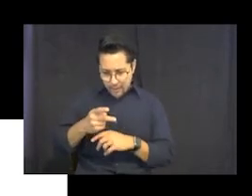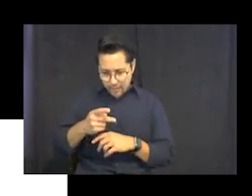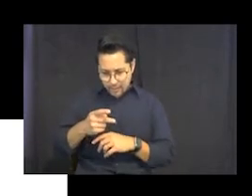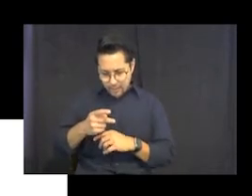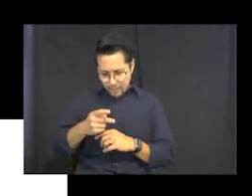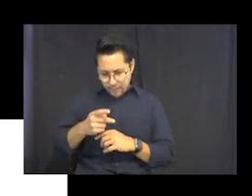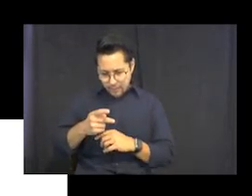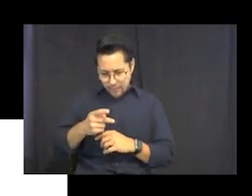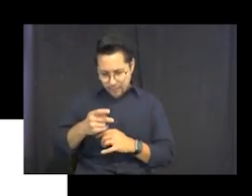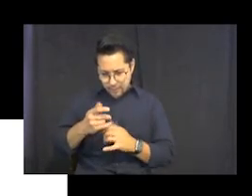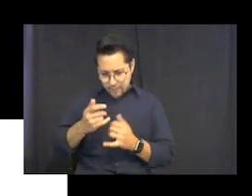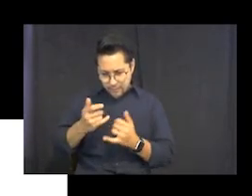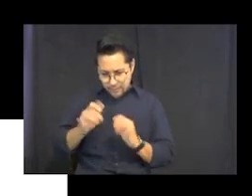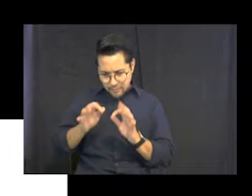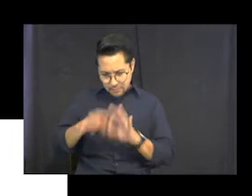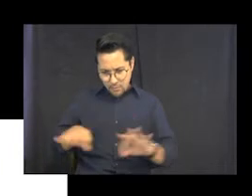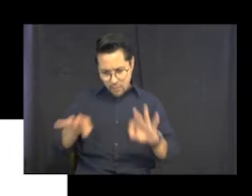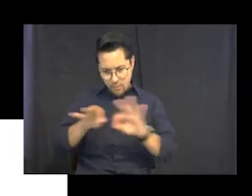daily basis.